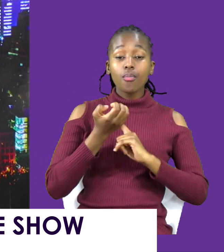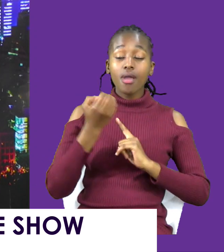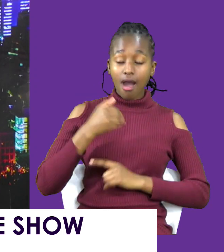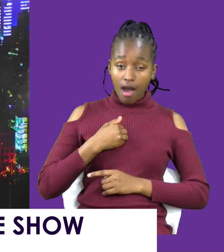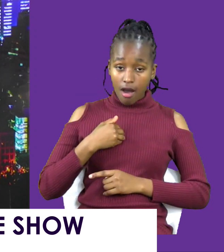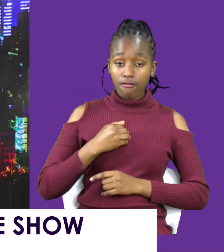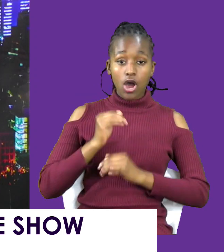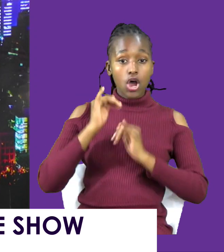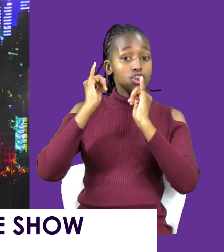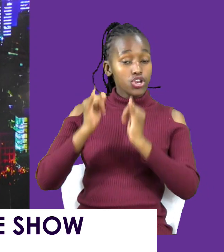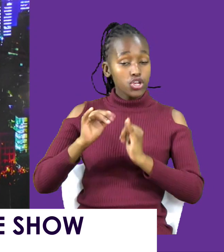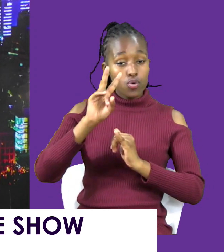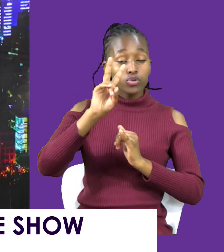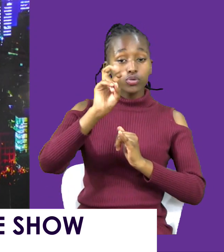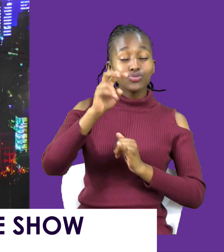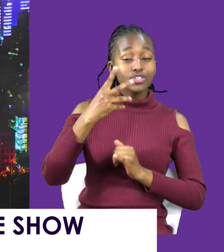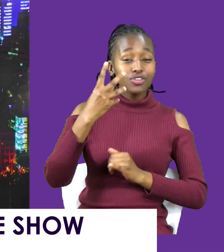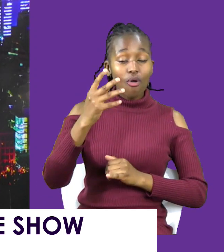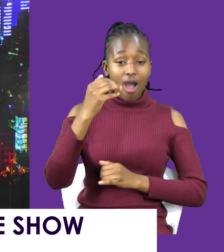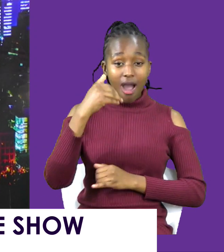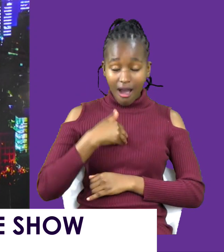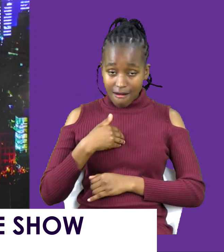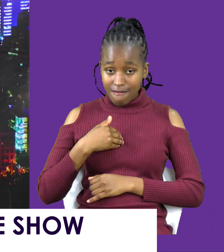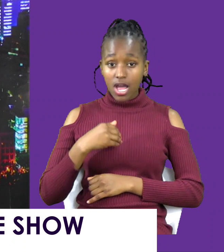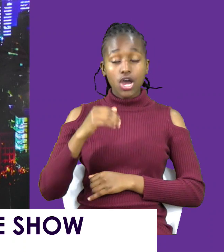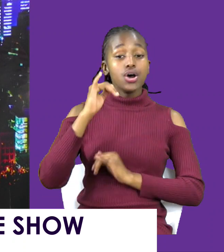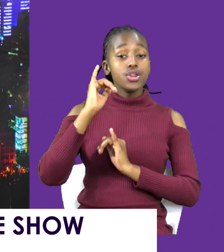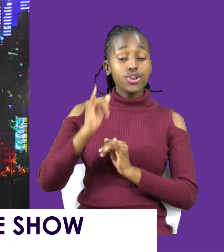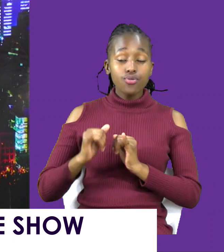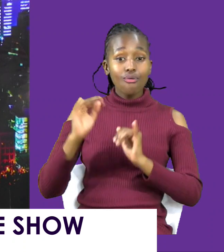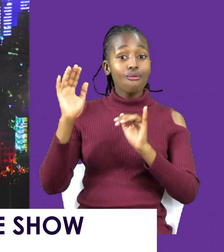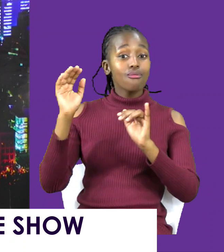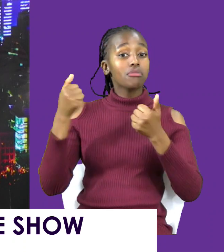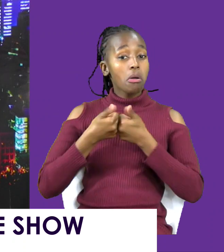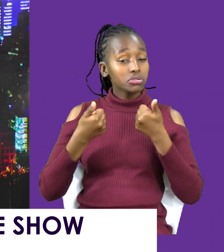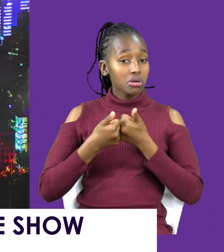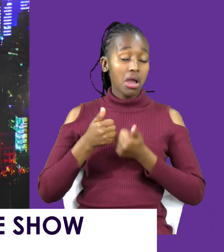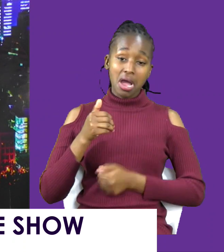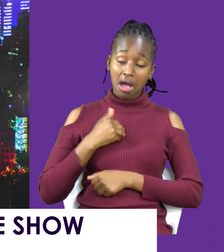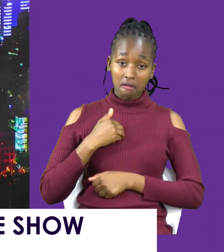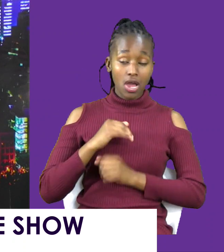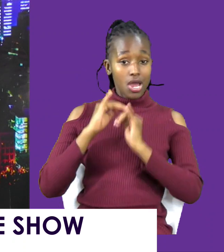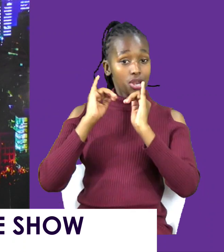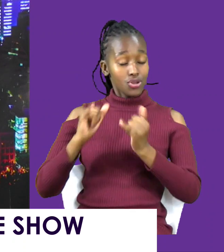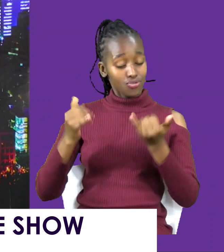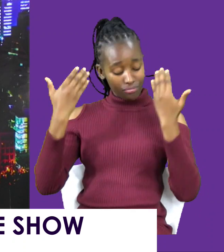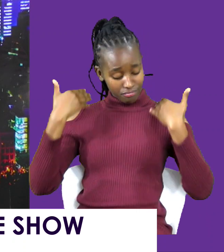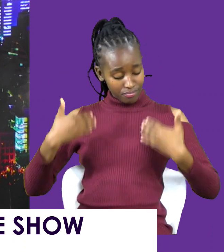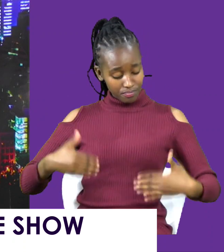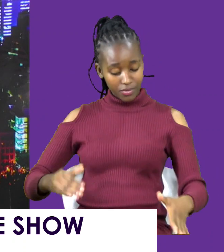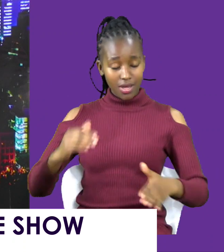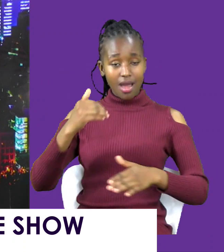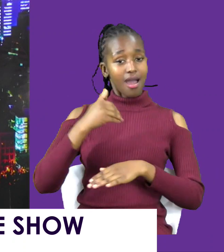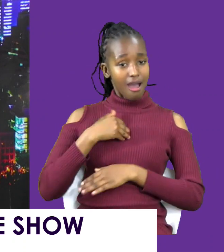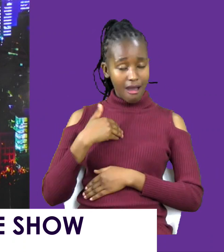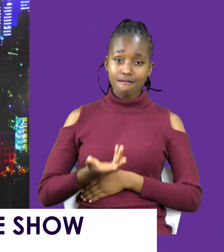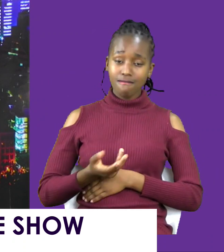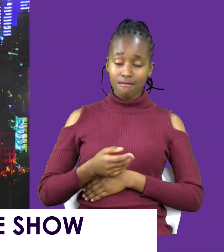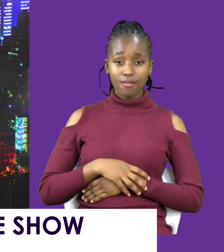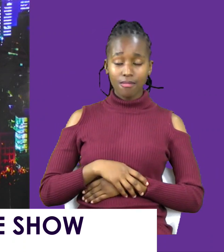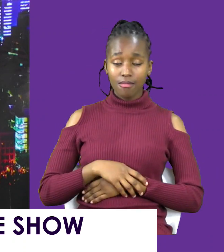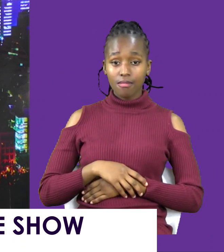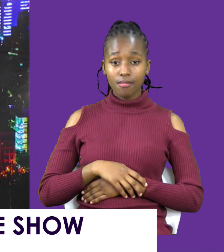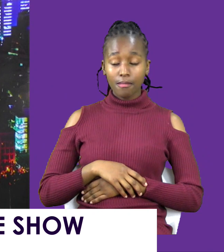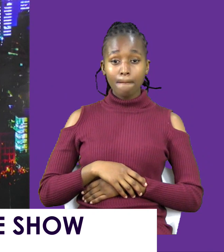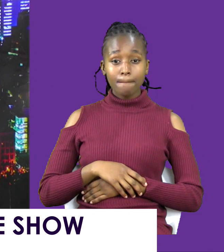new year. It is a new game. You know, probably even you're putting on new uniform. It is a new